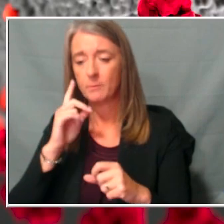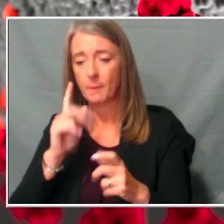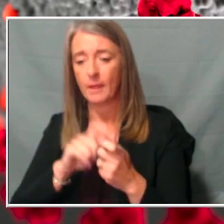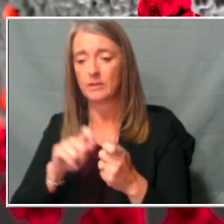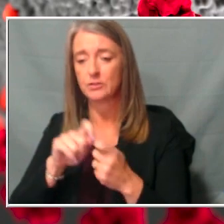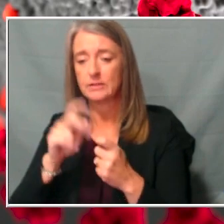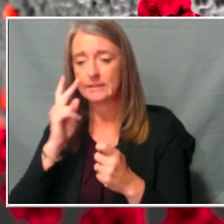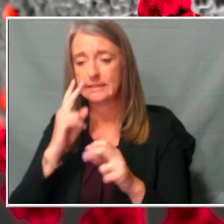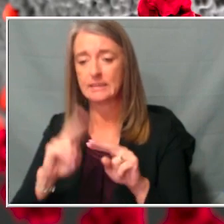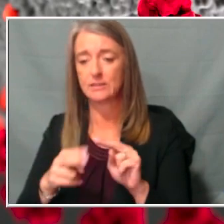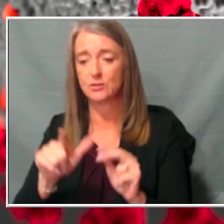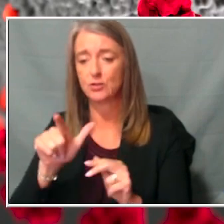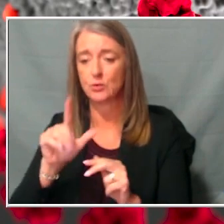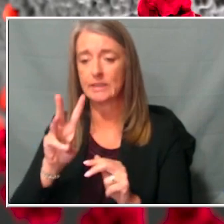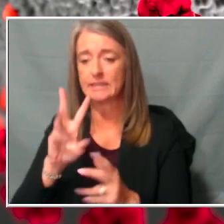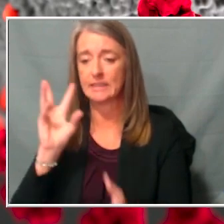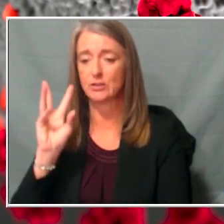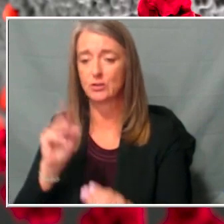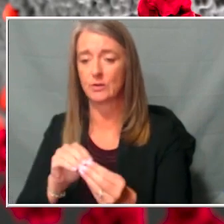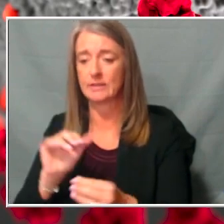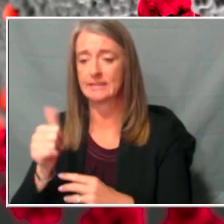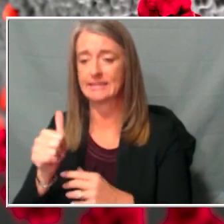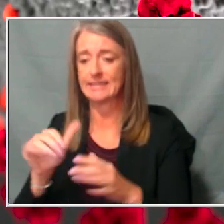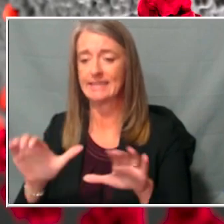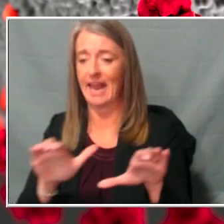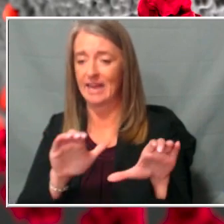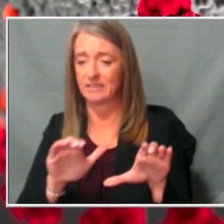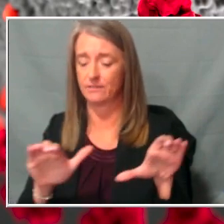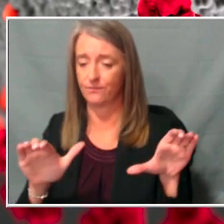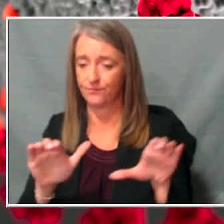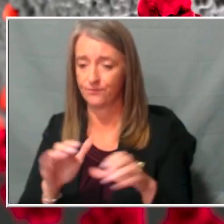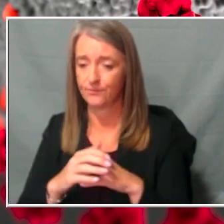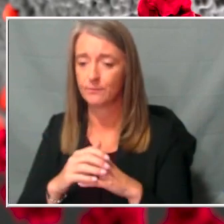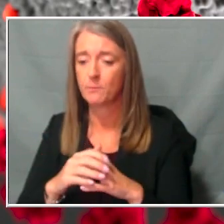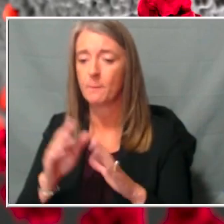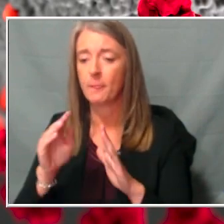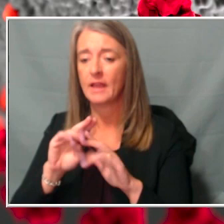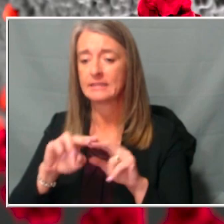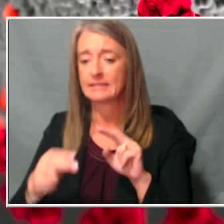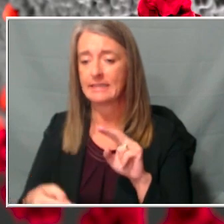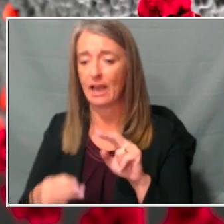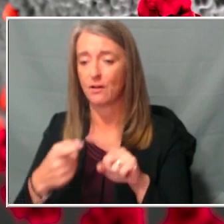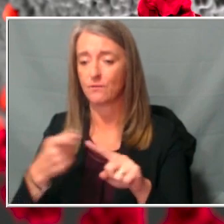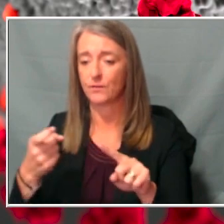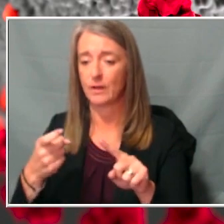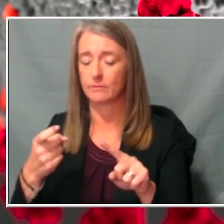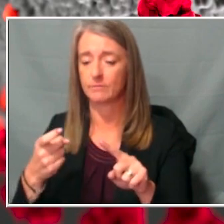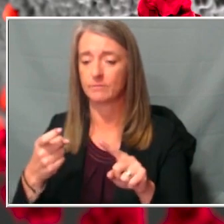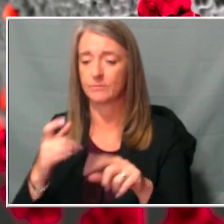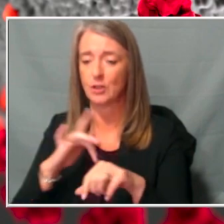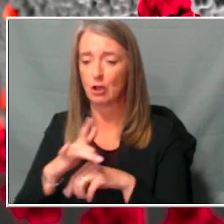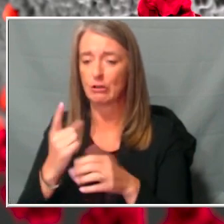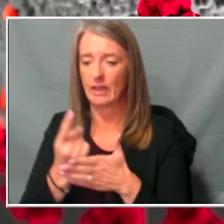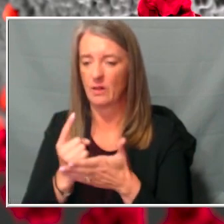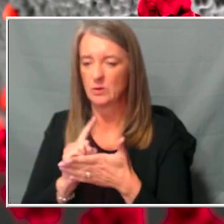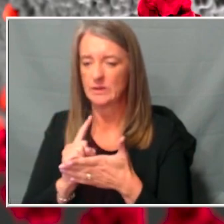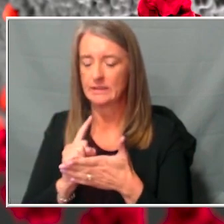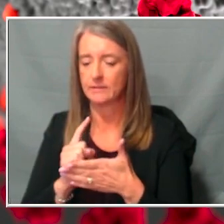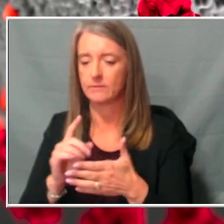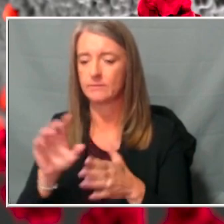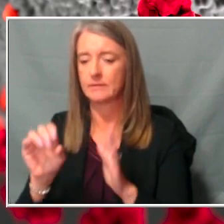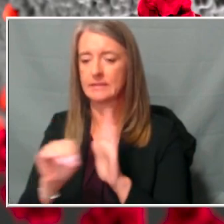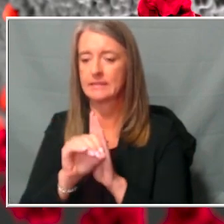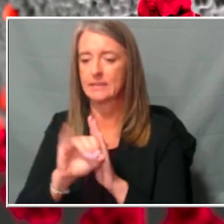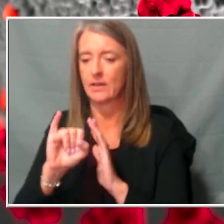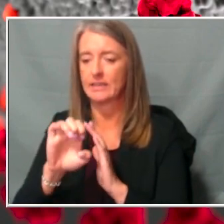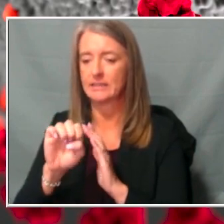So 26 total, but only 10 active, which is down from the rest of the earlier this week, and 0 in the